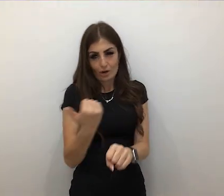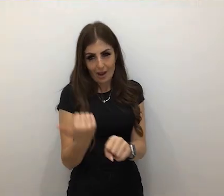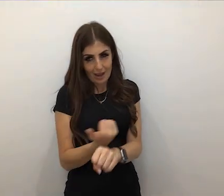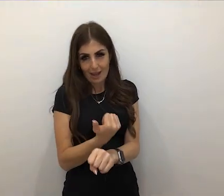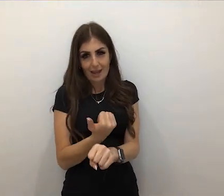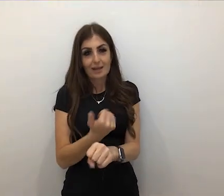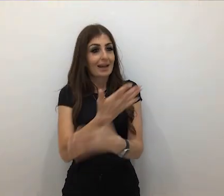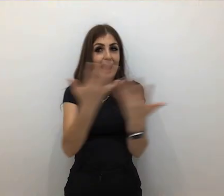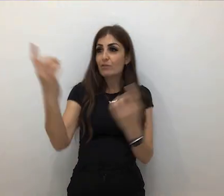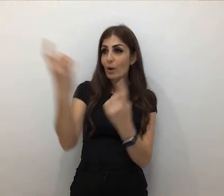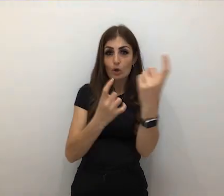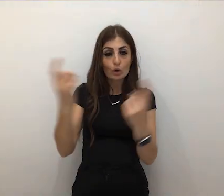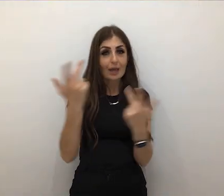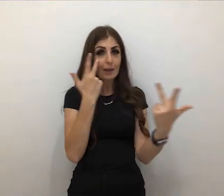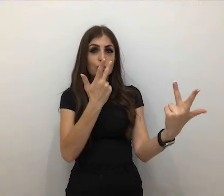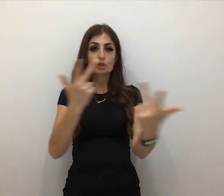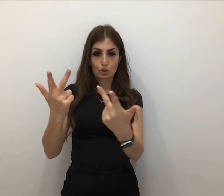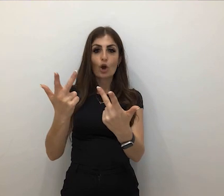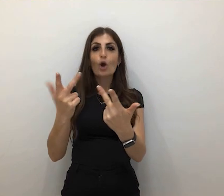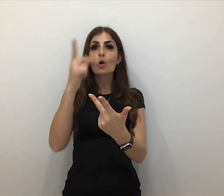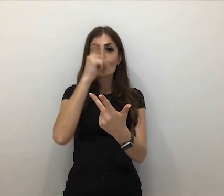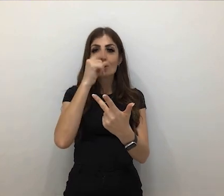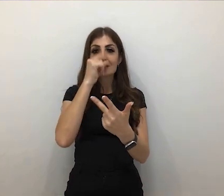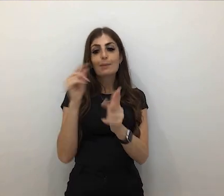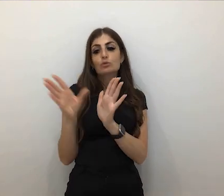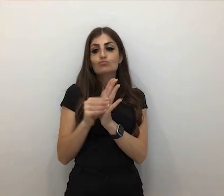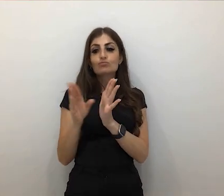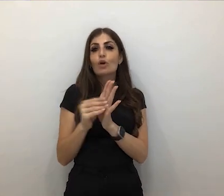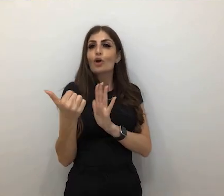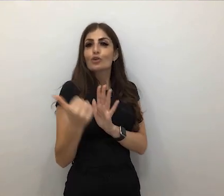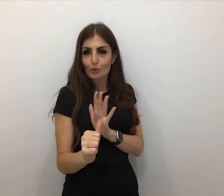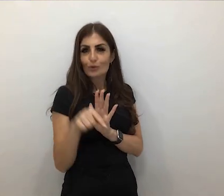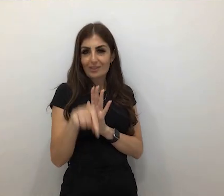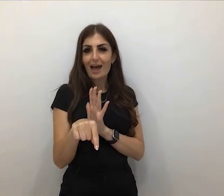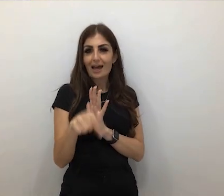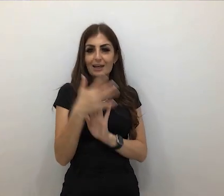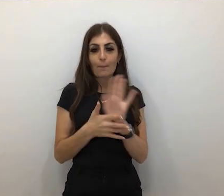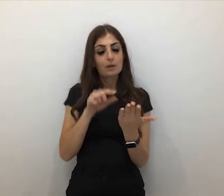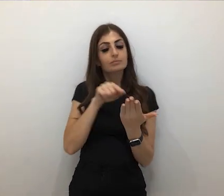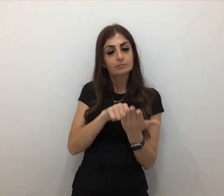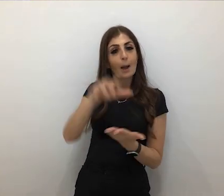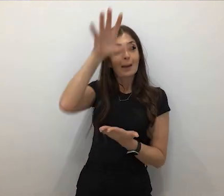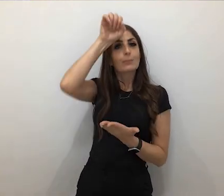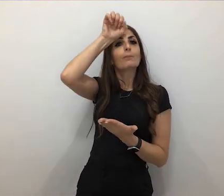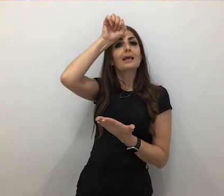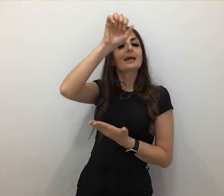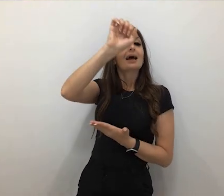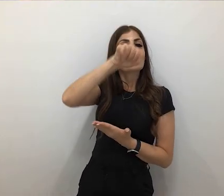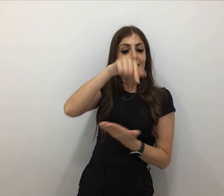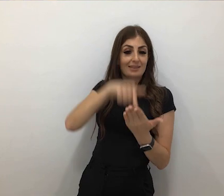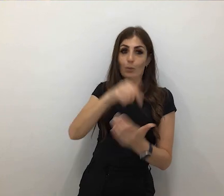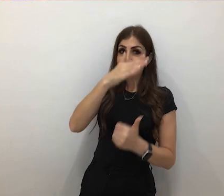everyone who came to the show was able to mint that token. So not only is it a piece of memorabilia in the sense that that was